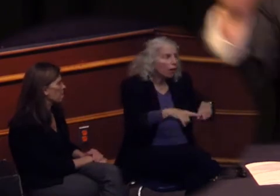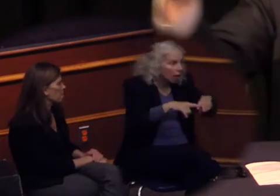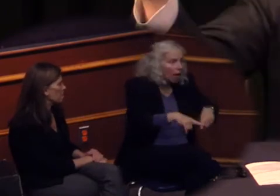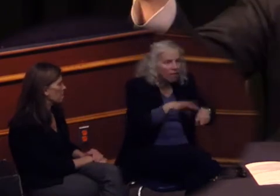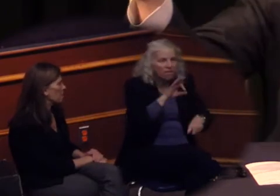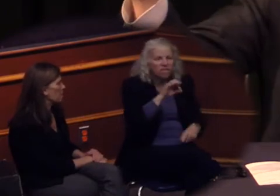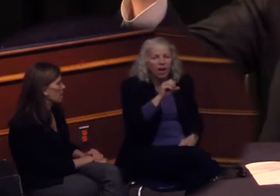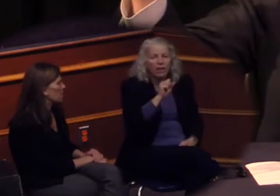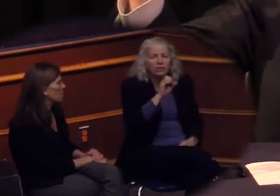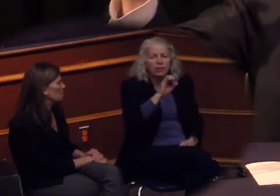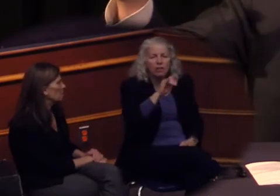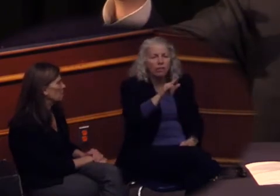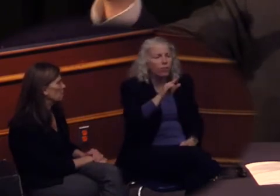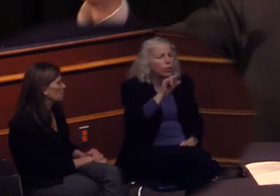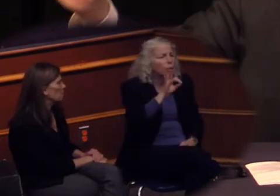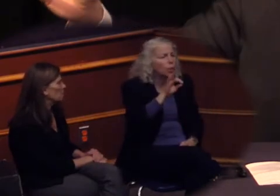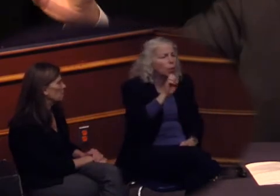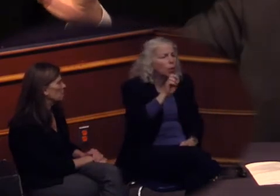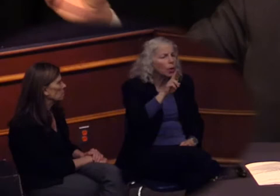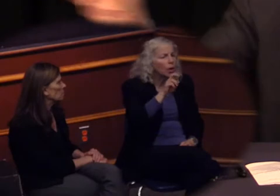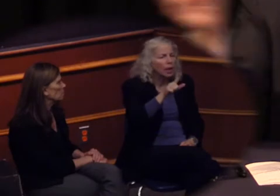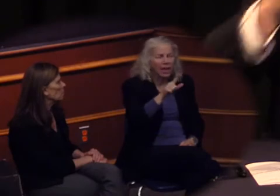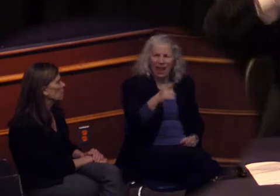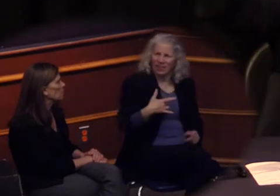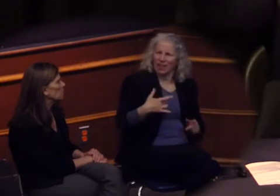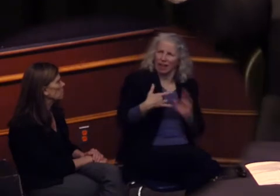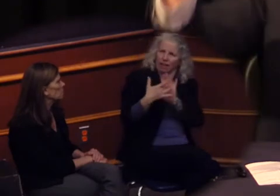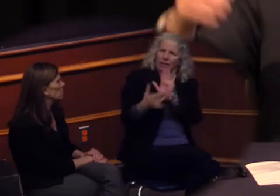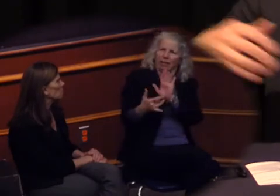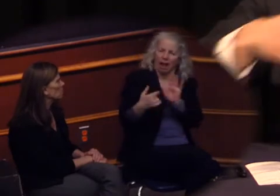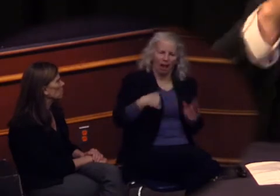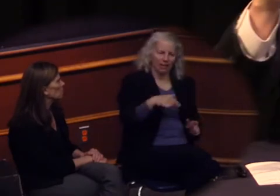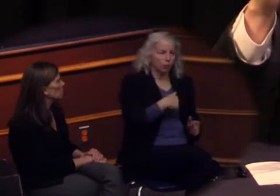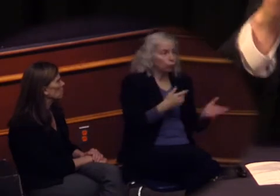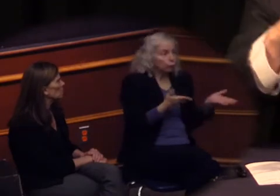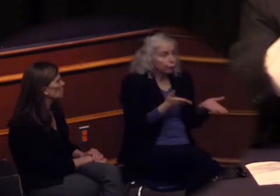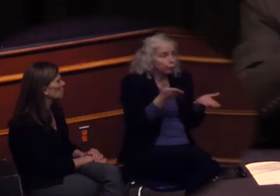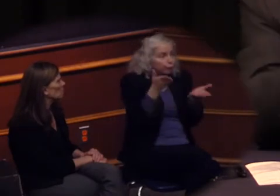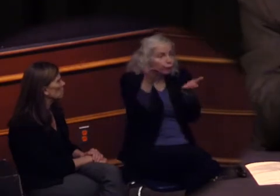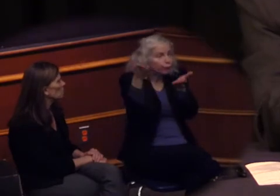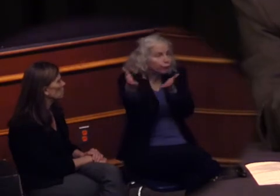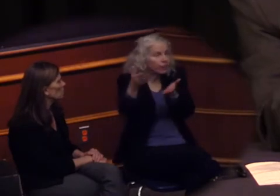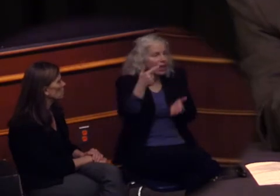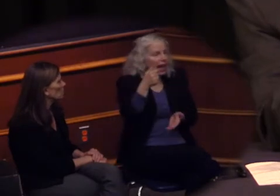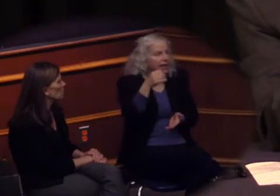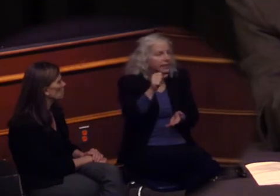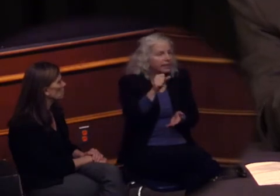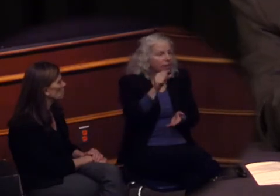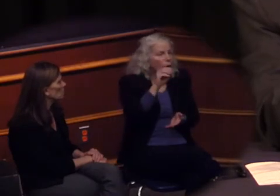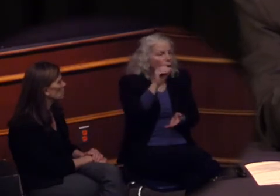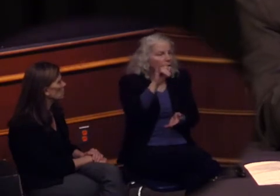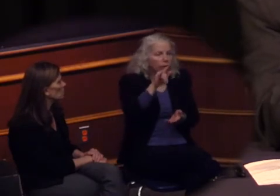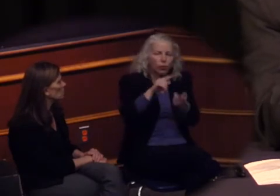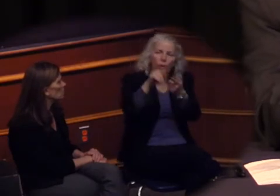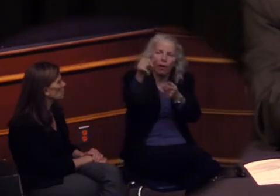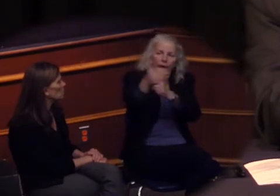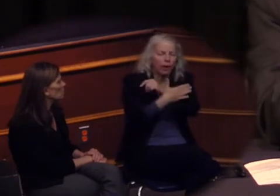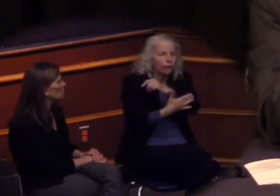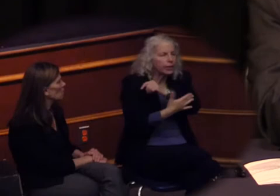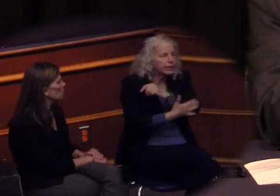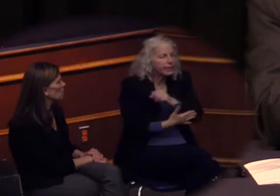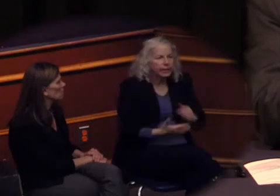and, in many cases, is being used, we're being used as a conduit to send these fossil fuels out to other countries.